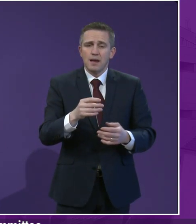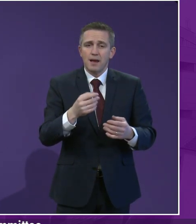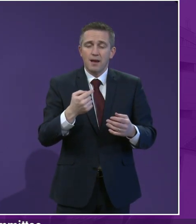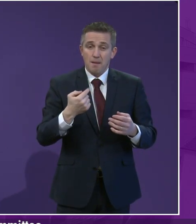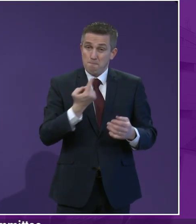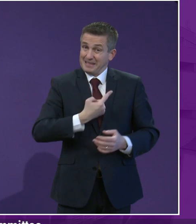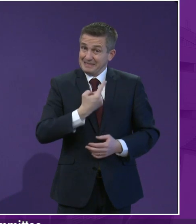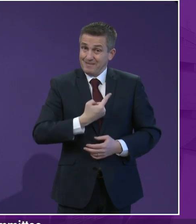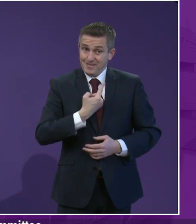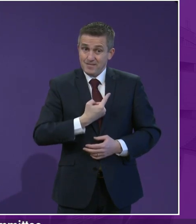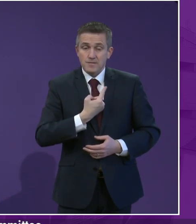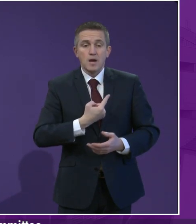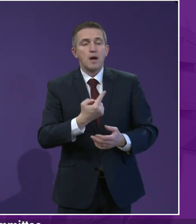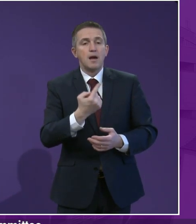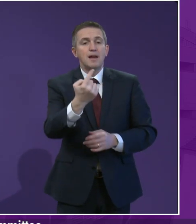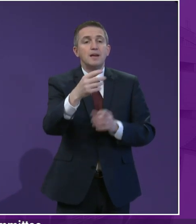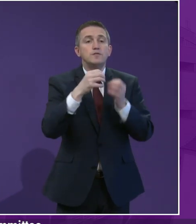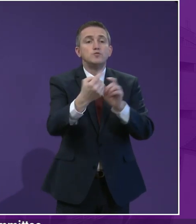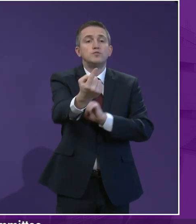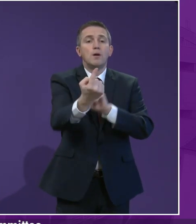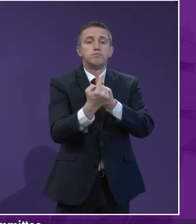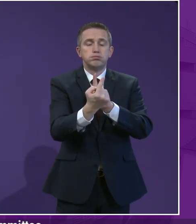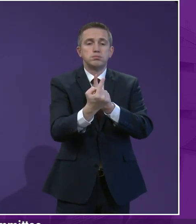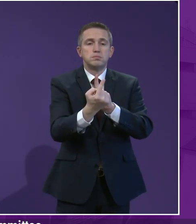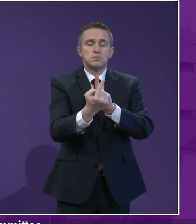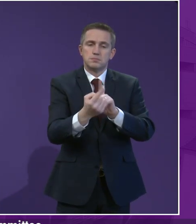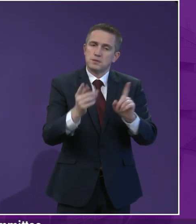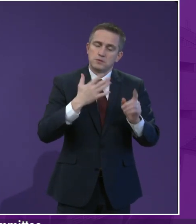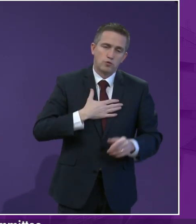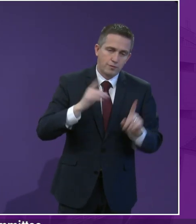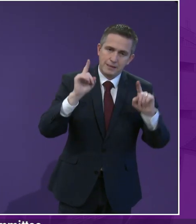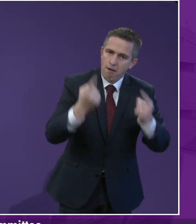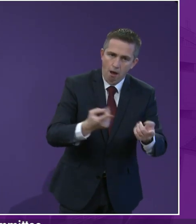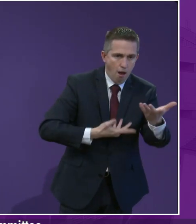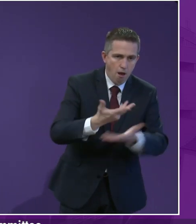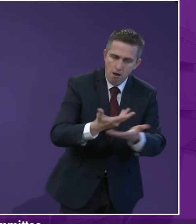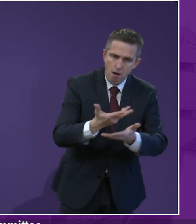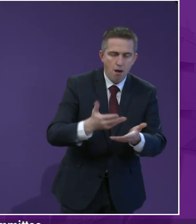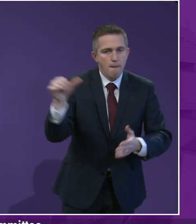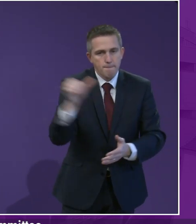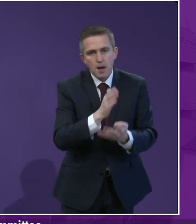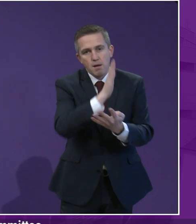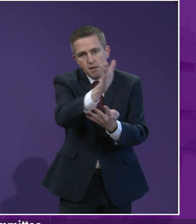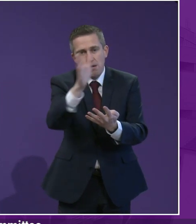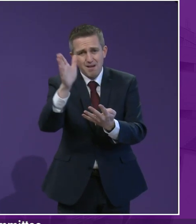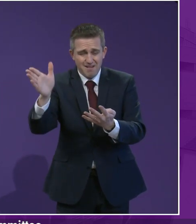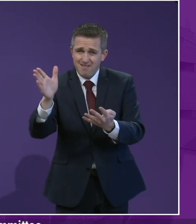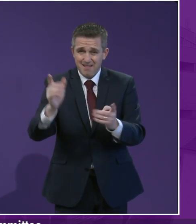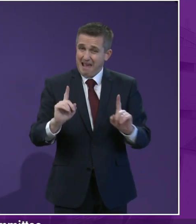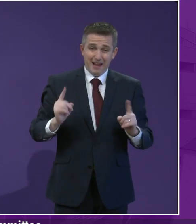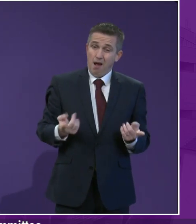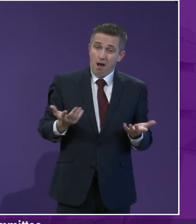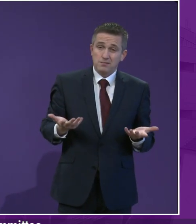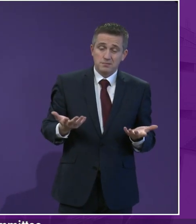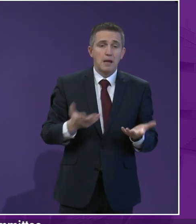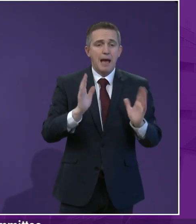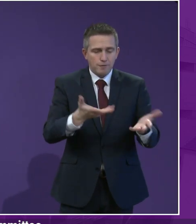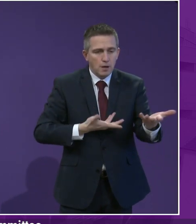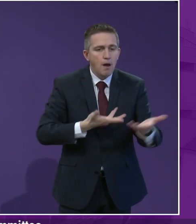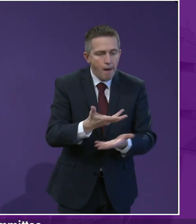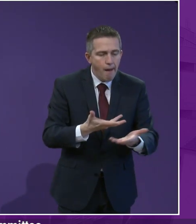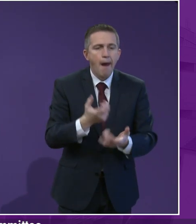their first port of call. They're getting to know you through the course of a module, and they come to you.